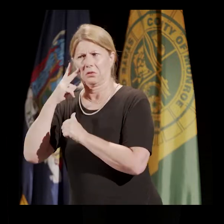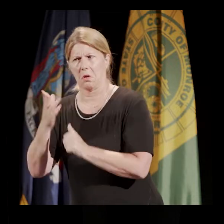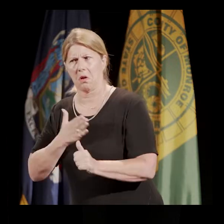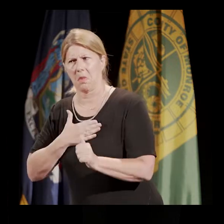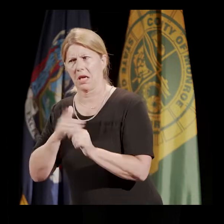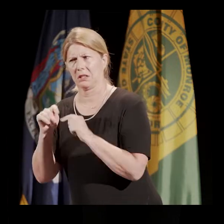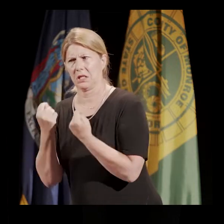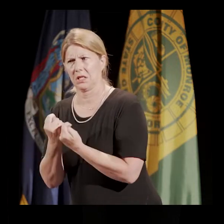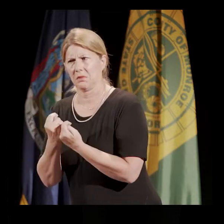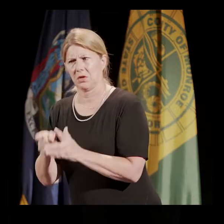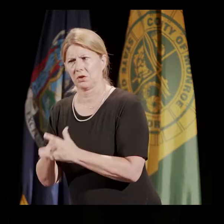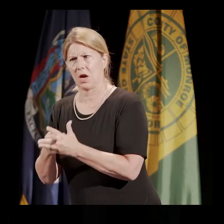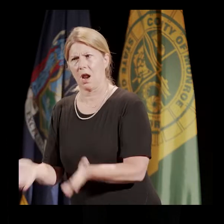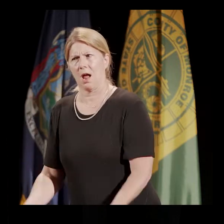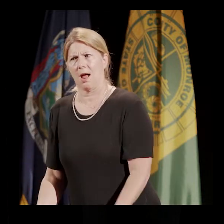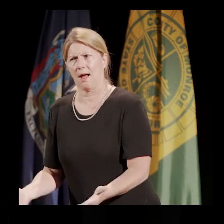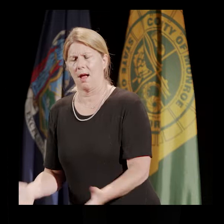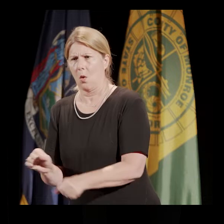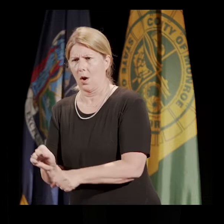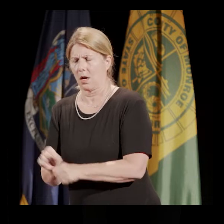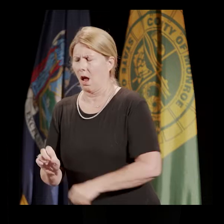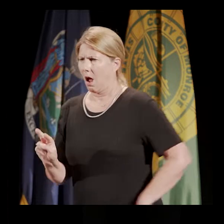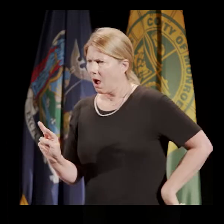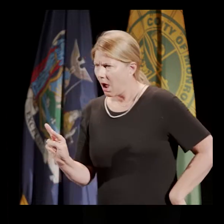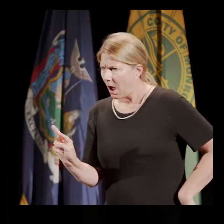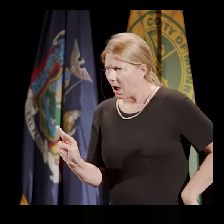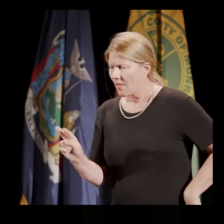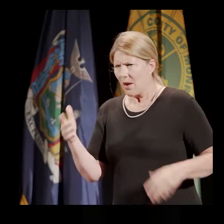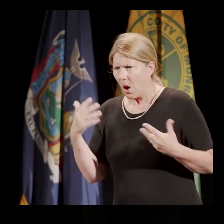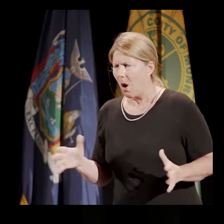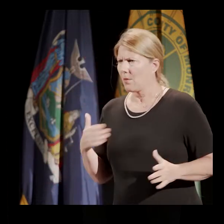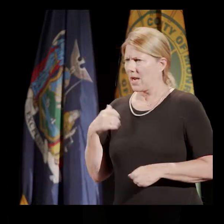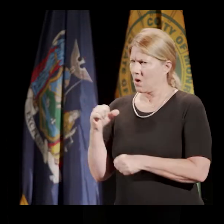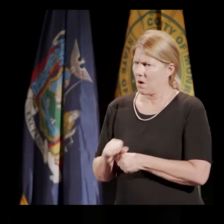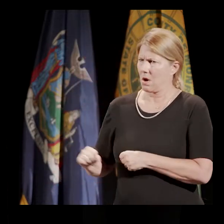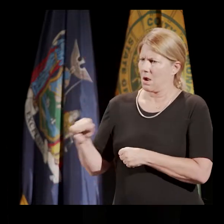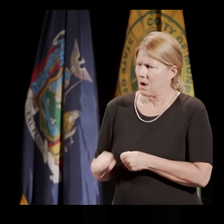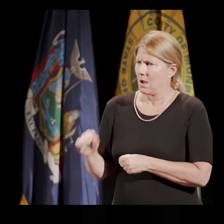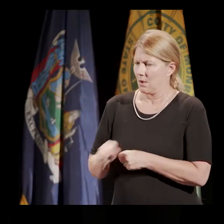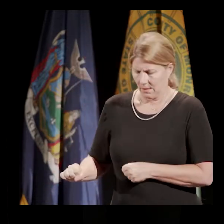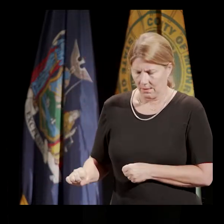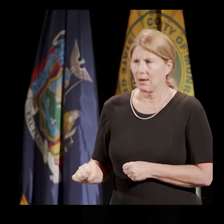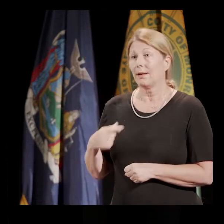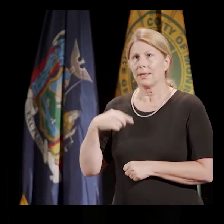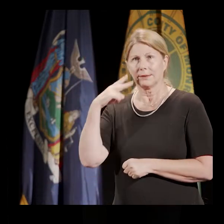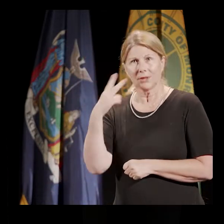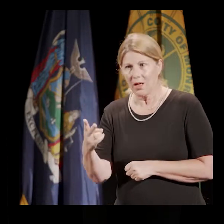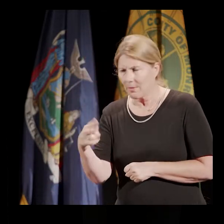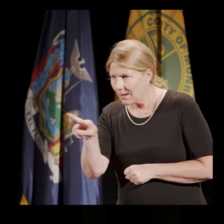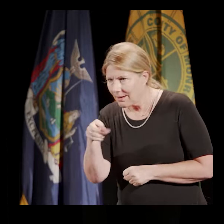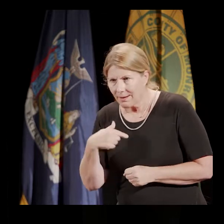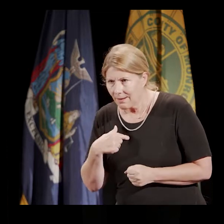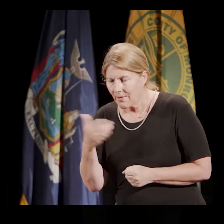work. Within an hour on the job, they were already exceeding expectations. And I got a big kick out of seeing those that had never worked